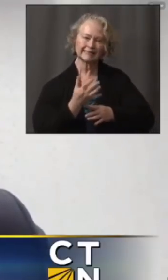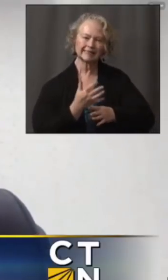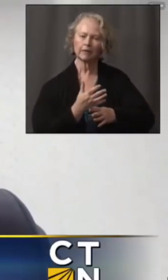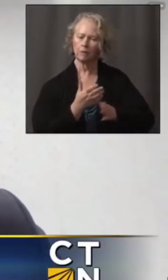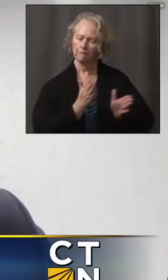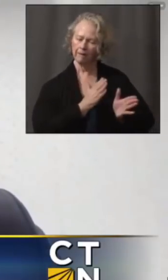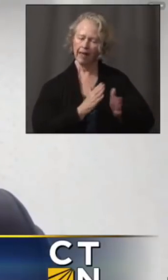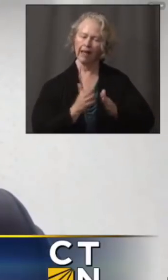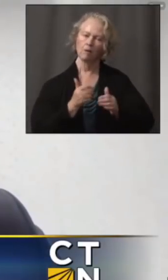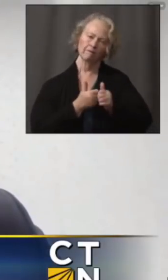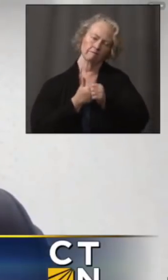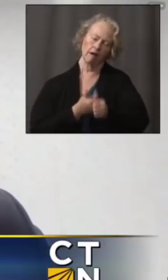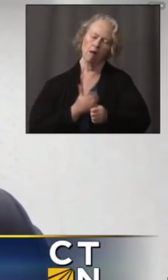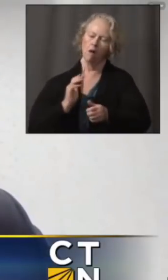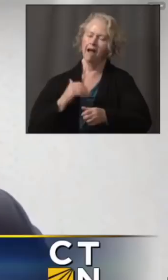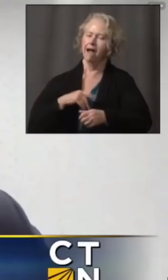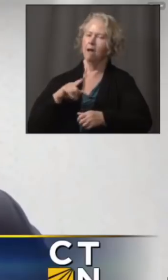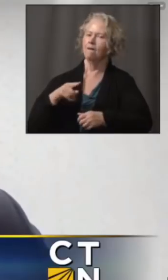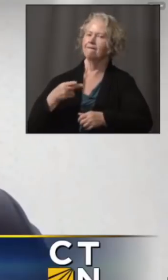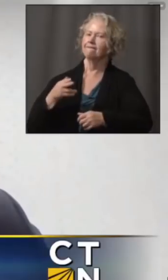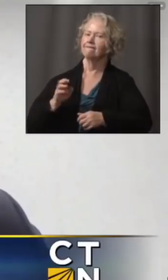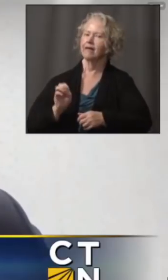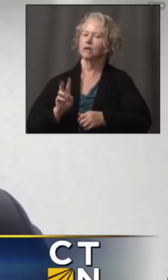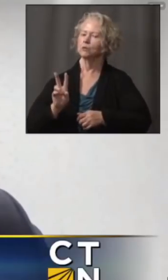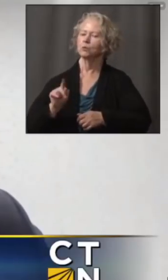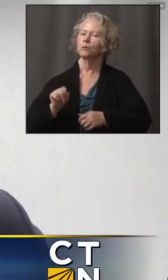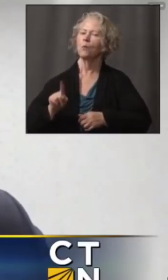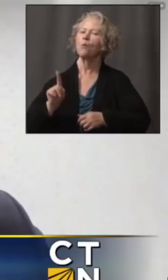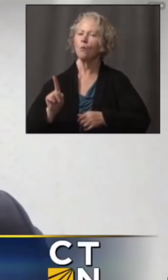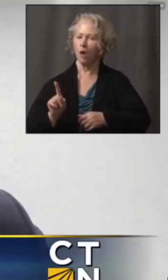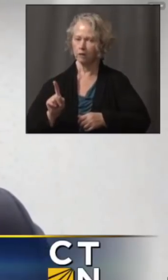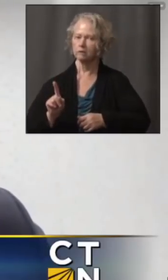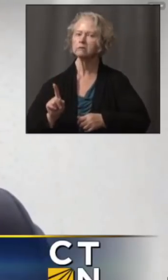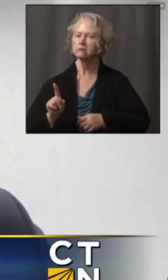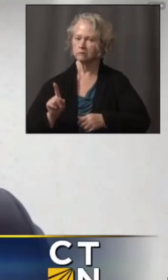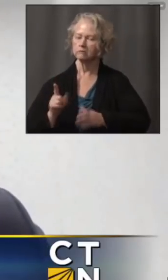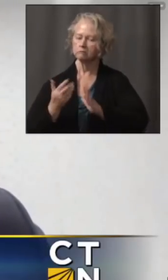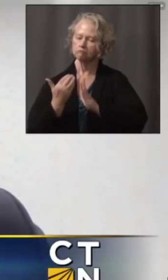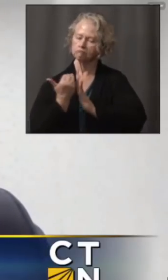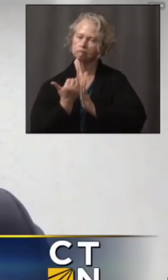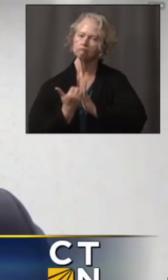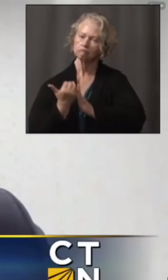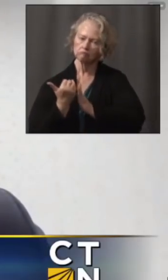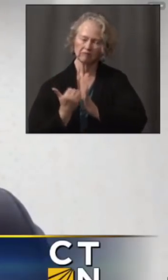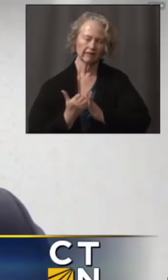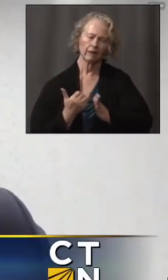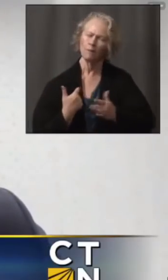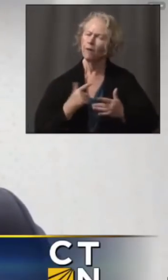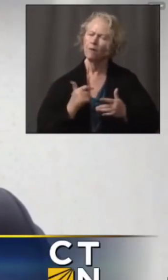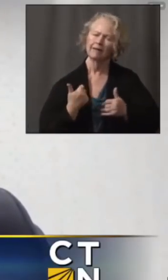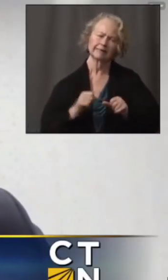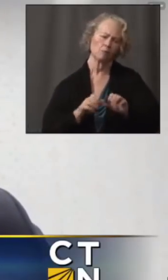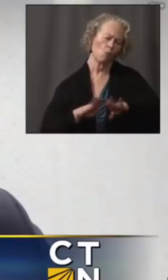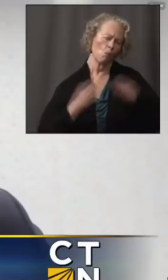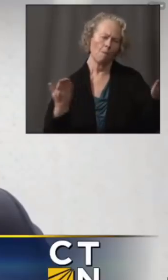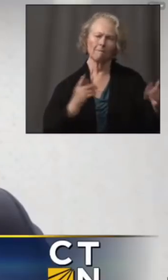follow the 2.1 guidelines put forth by the governor. We're always going to have continual conversations